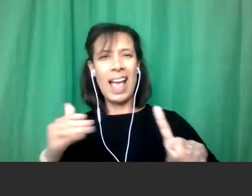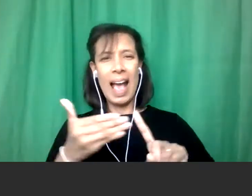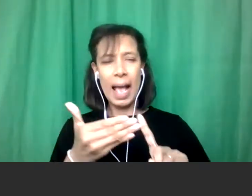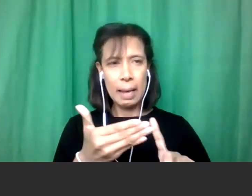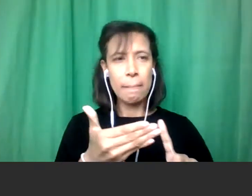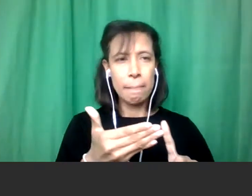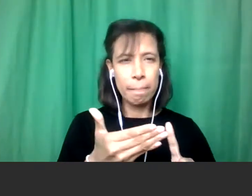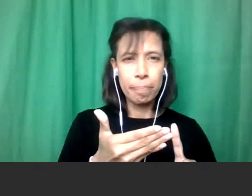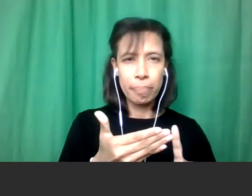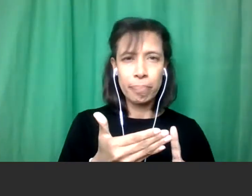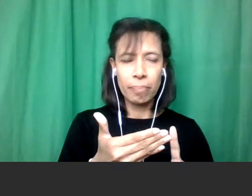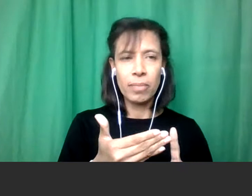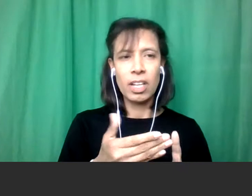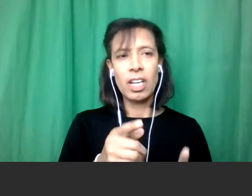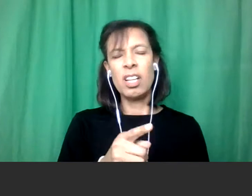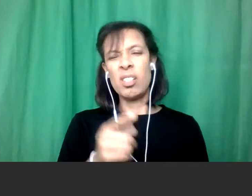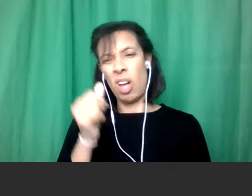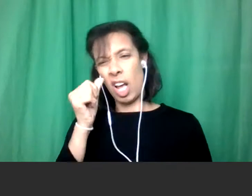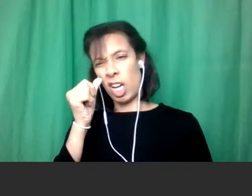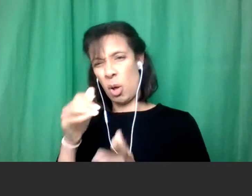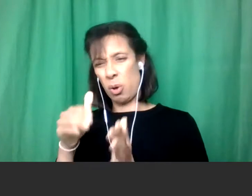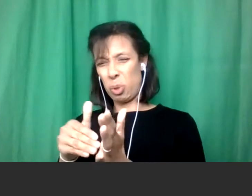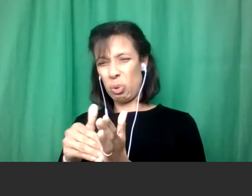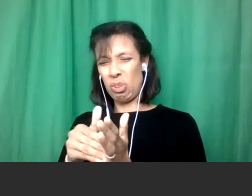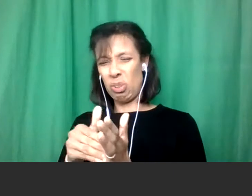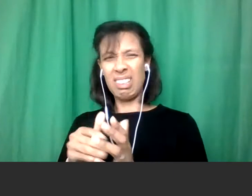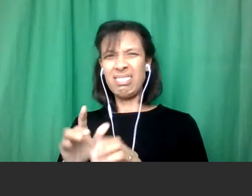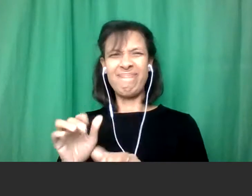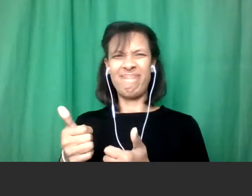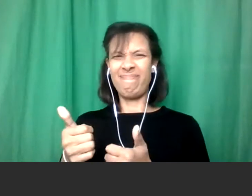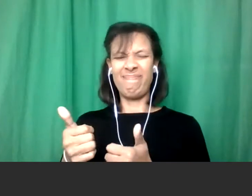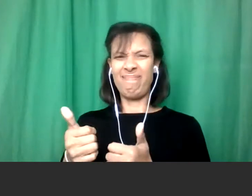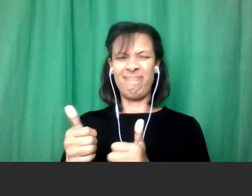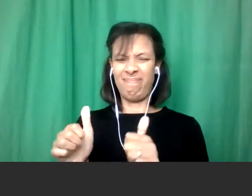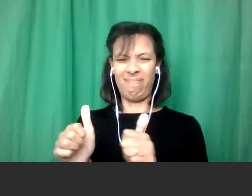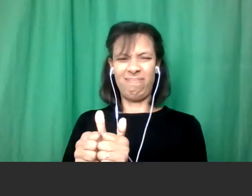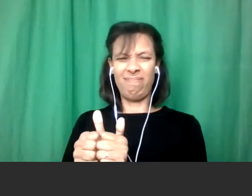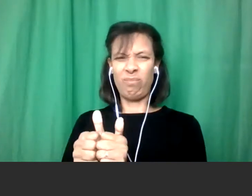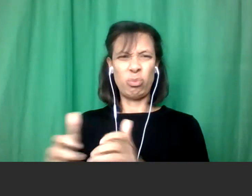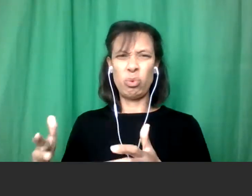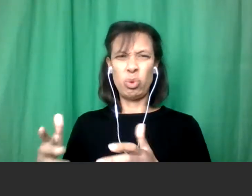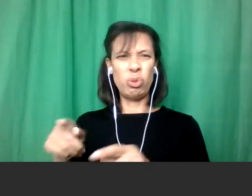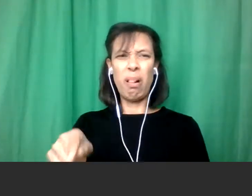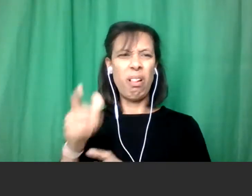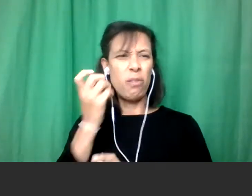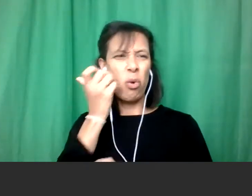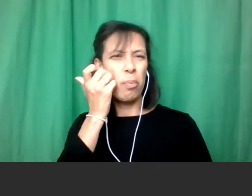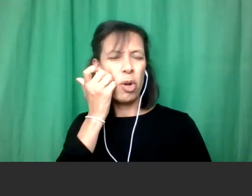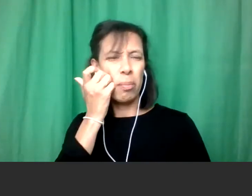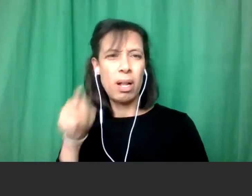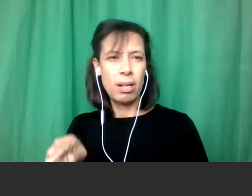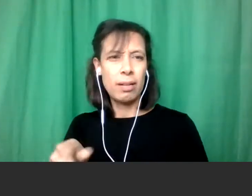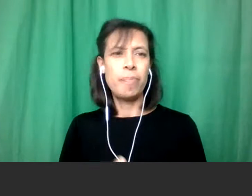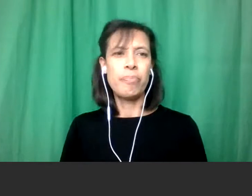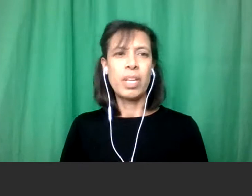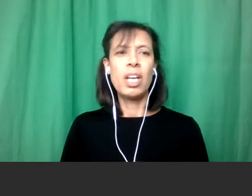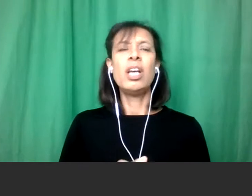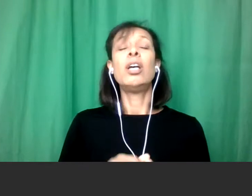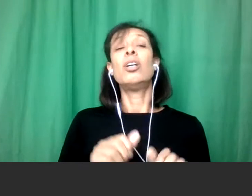terribly mobile friendly. So it's a really good opportunity for you to access